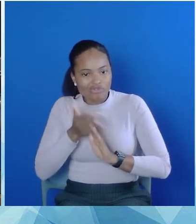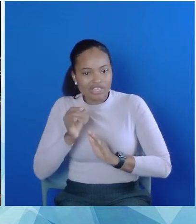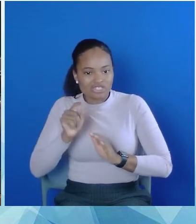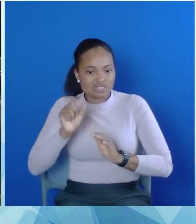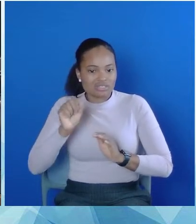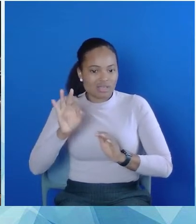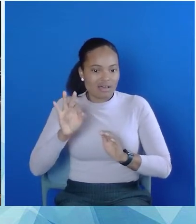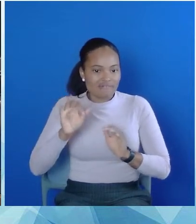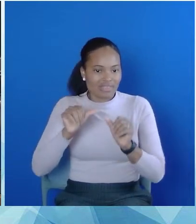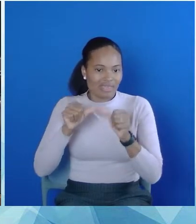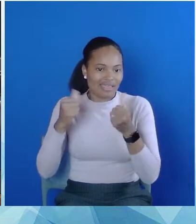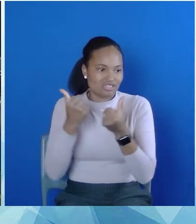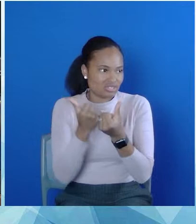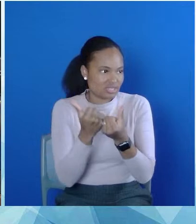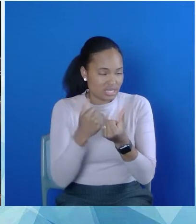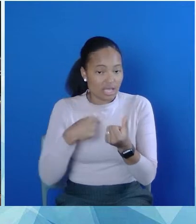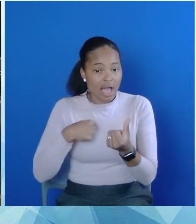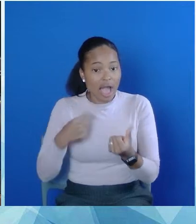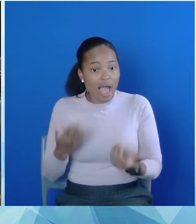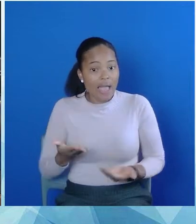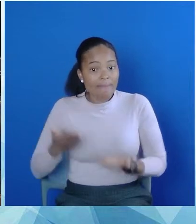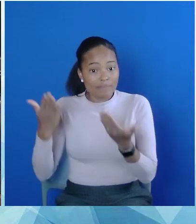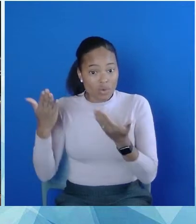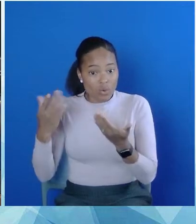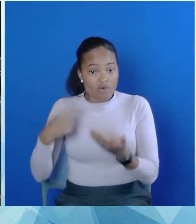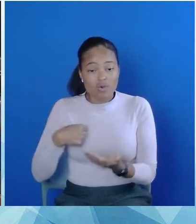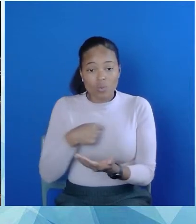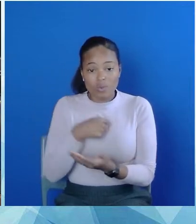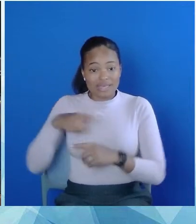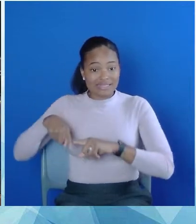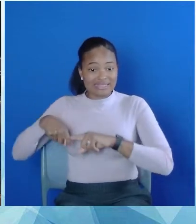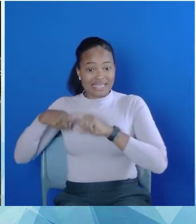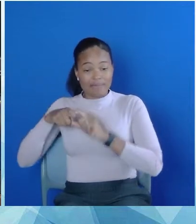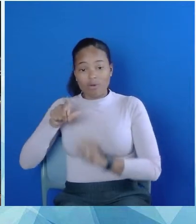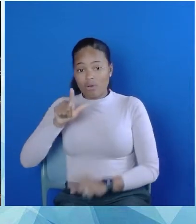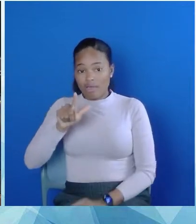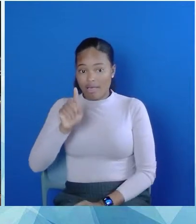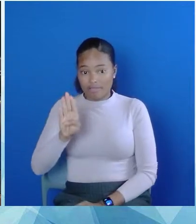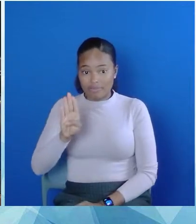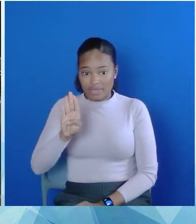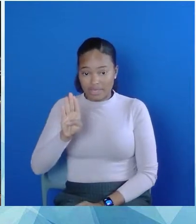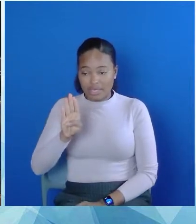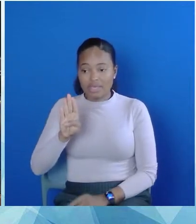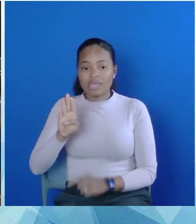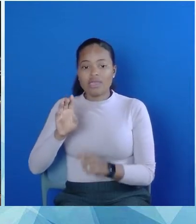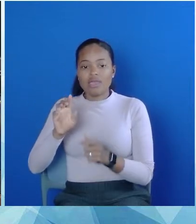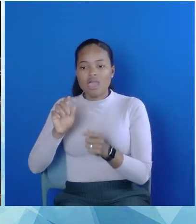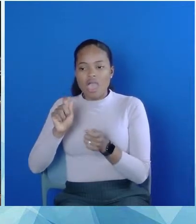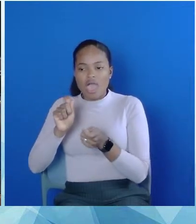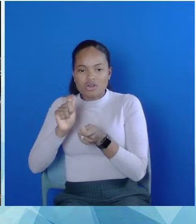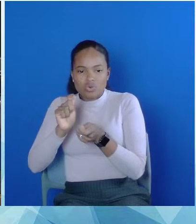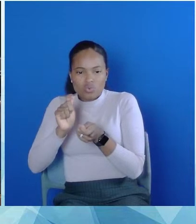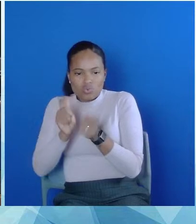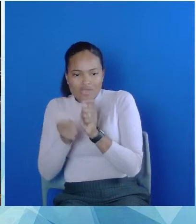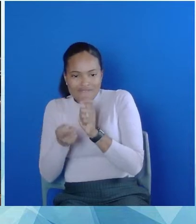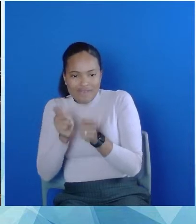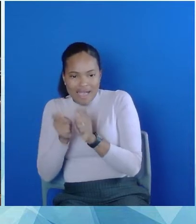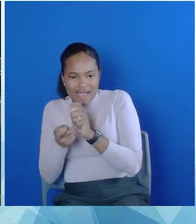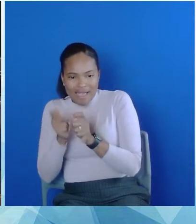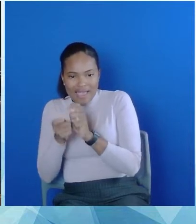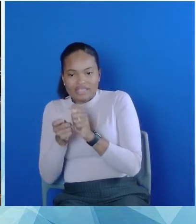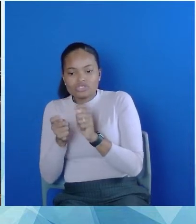agreed. I move that we table LB and have it revised to more